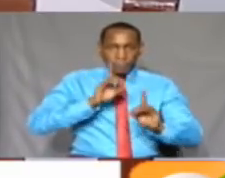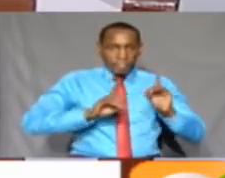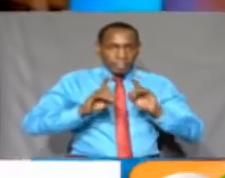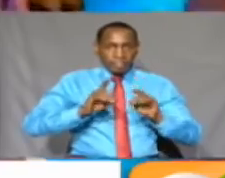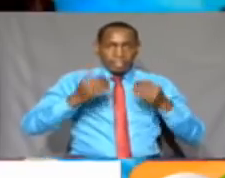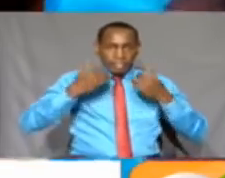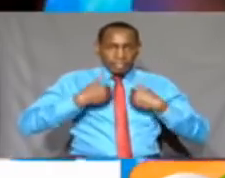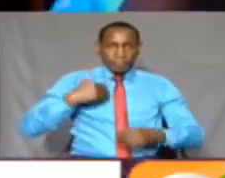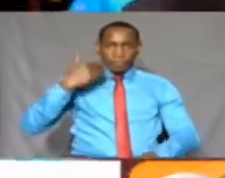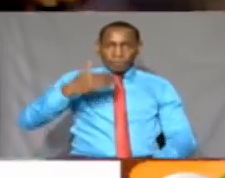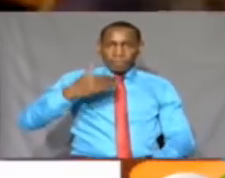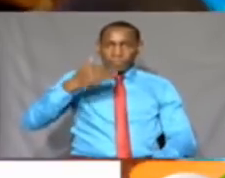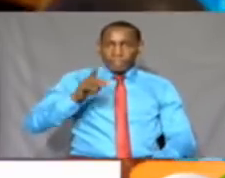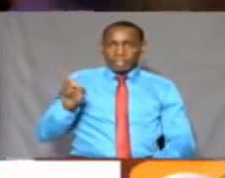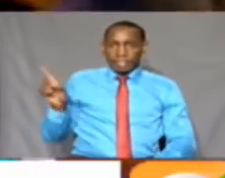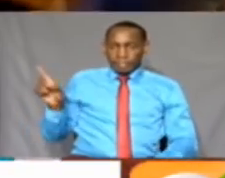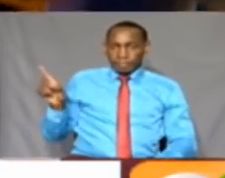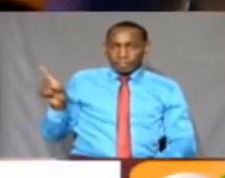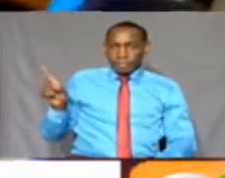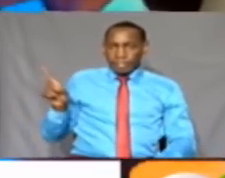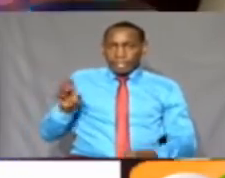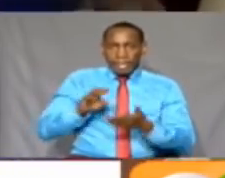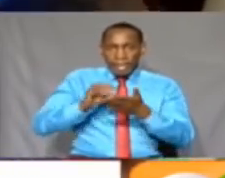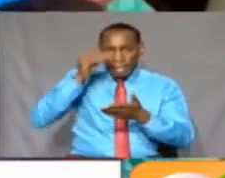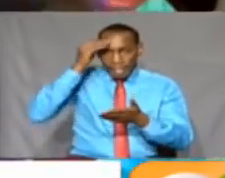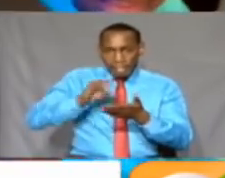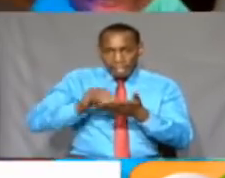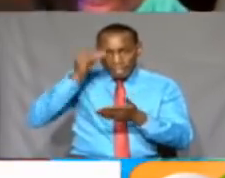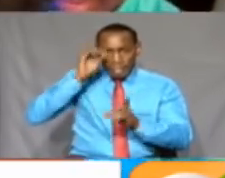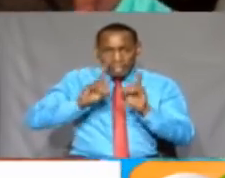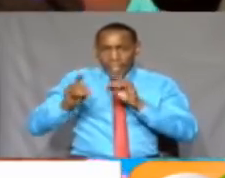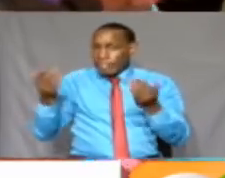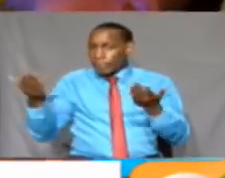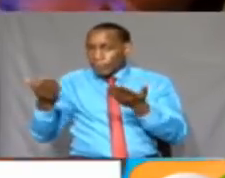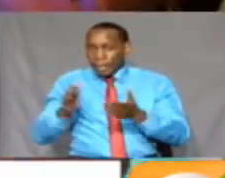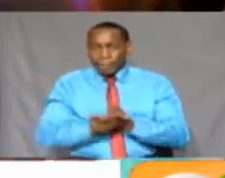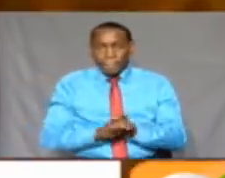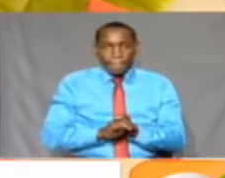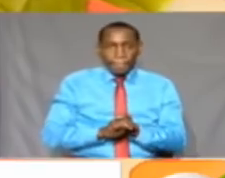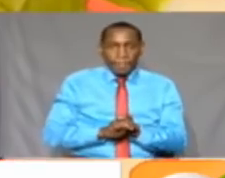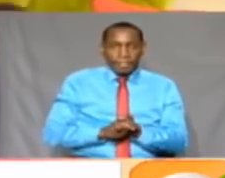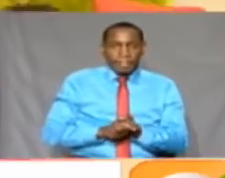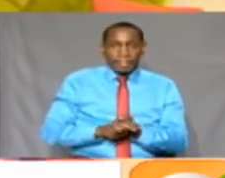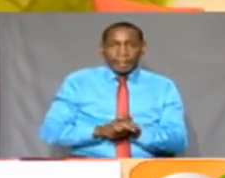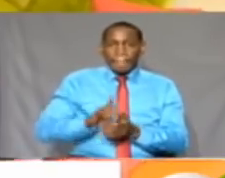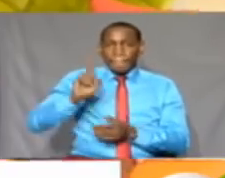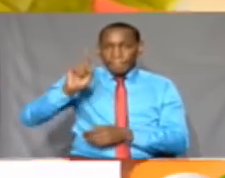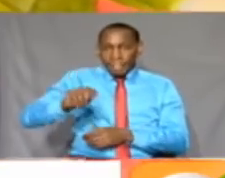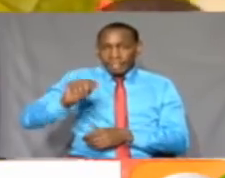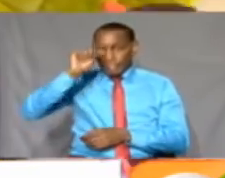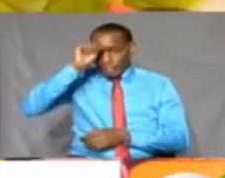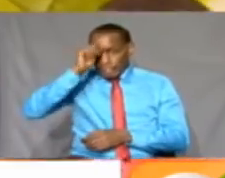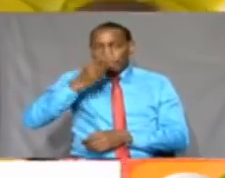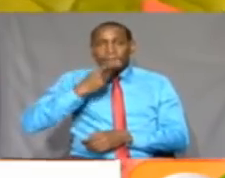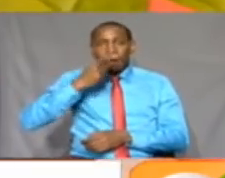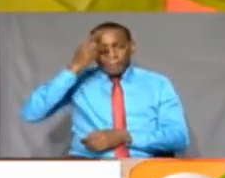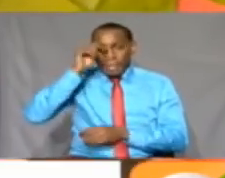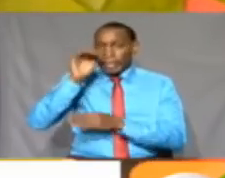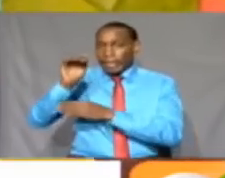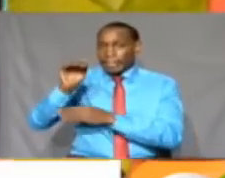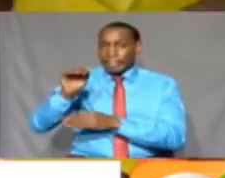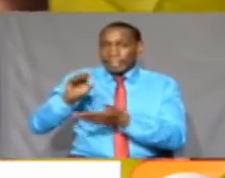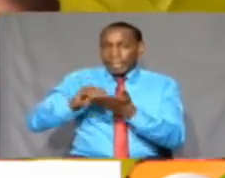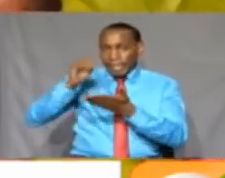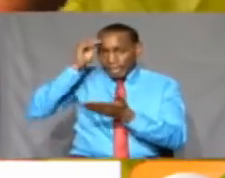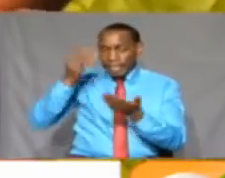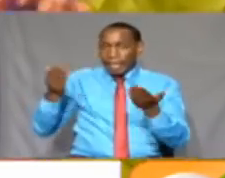always home with you here. So where did you learn? You must be clever as a parent, yeah, to know where did you learn, uh-huh, if you are not learning them